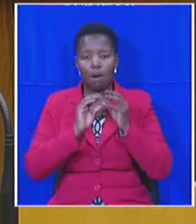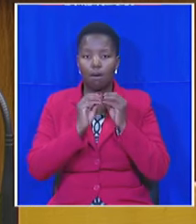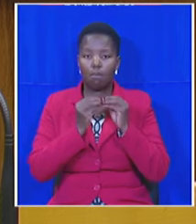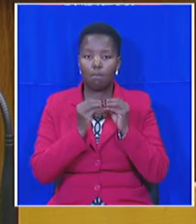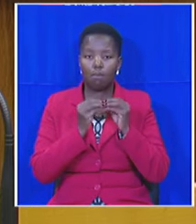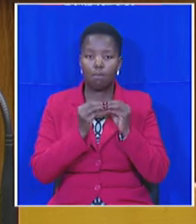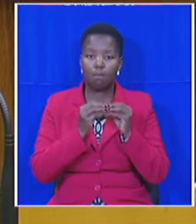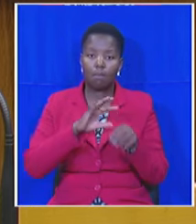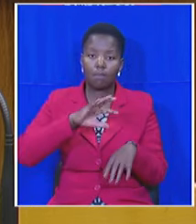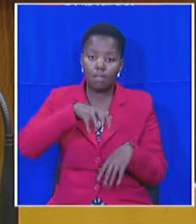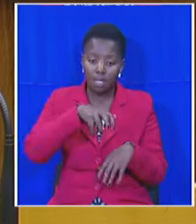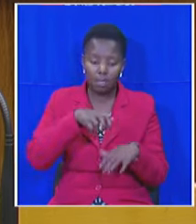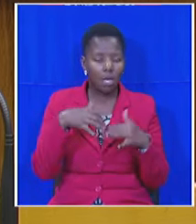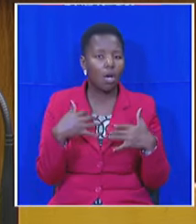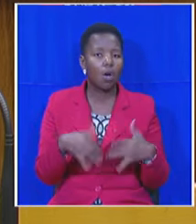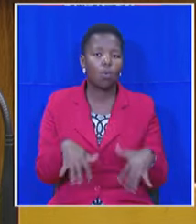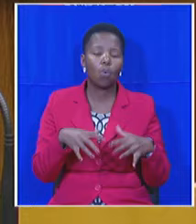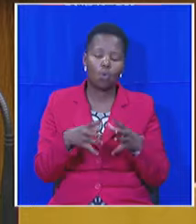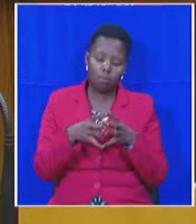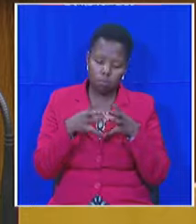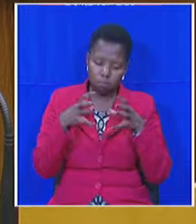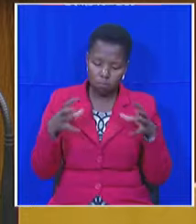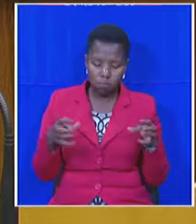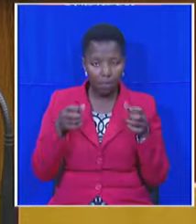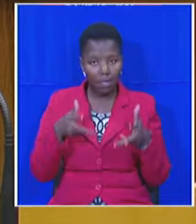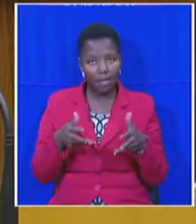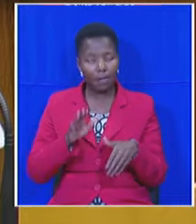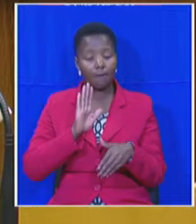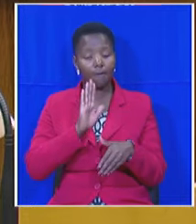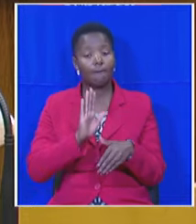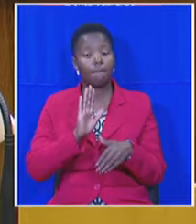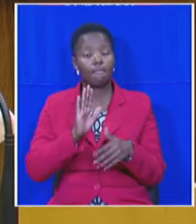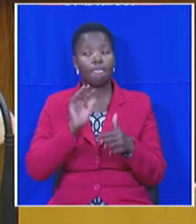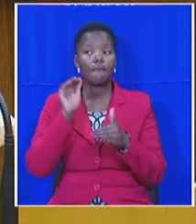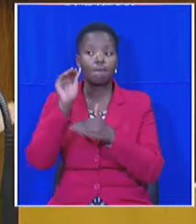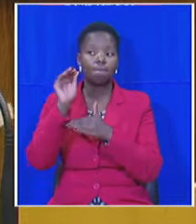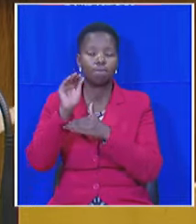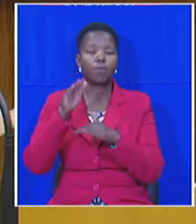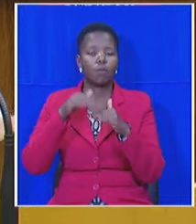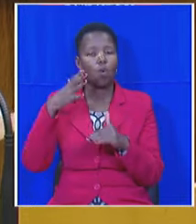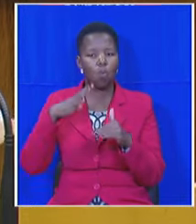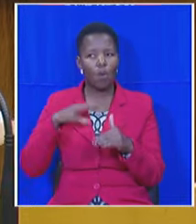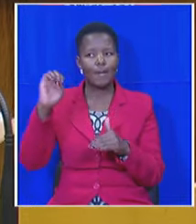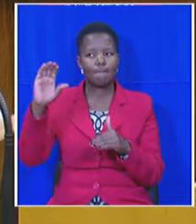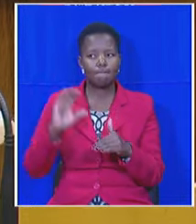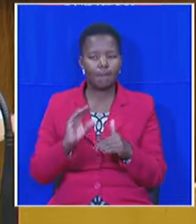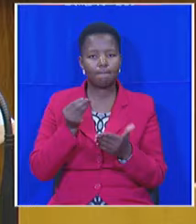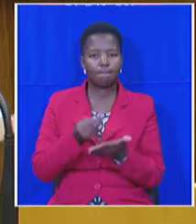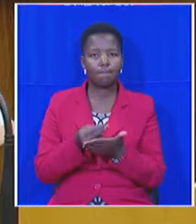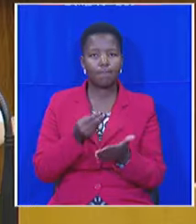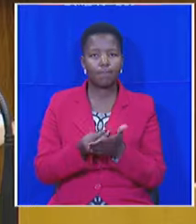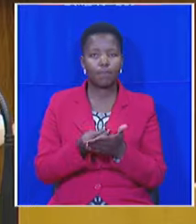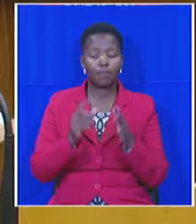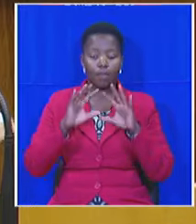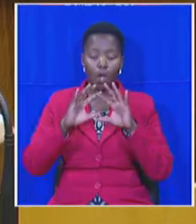so much investment. As a matter of fact, this is the country of choice for investors. We are globally number